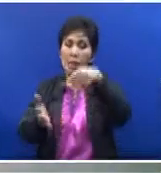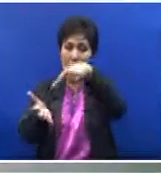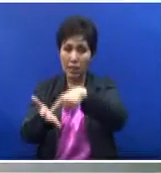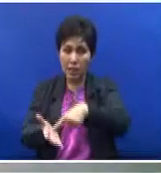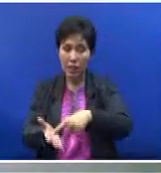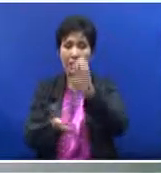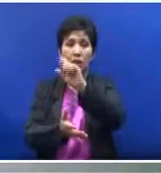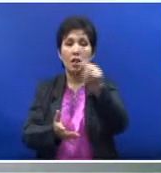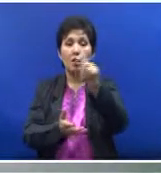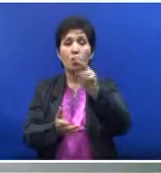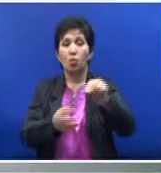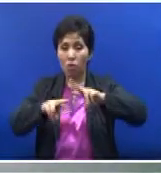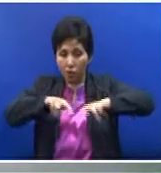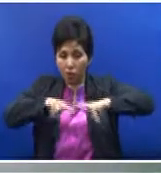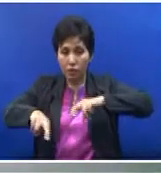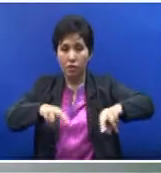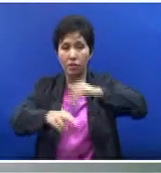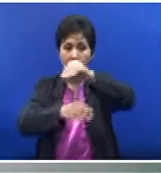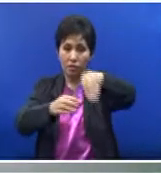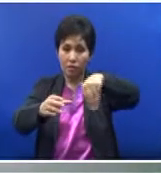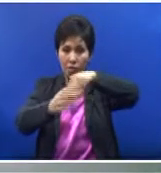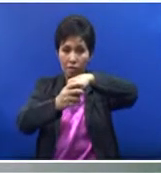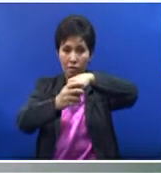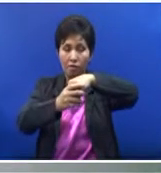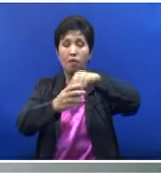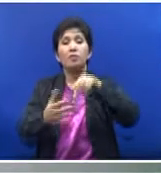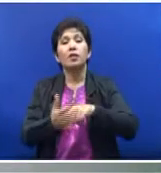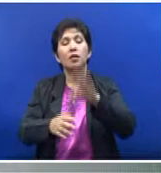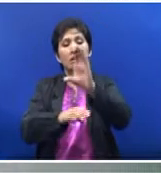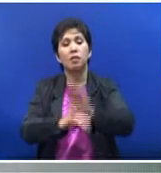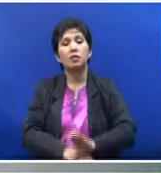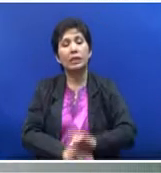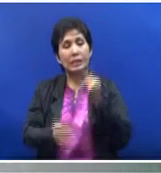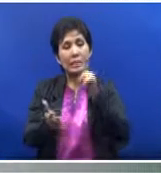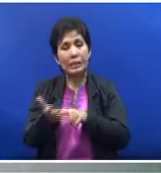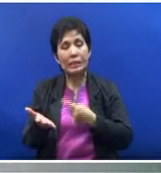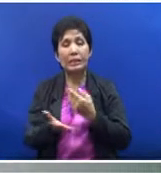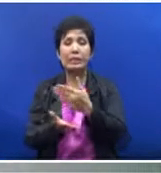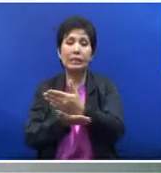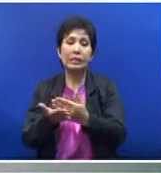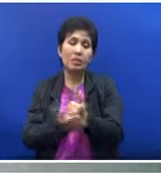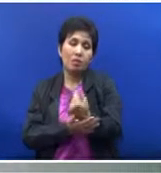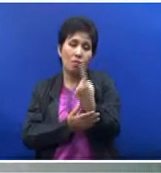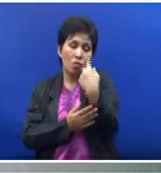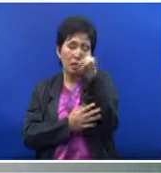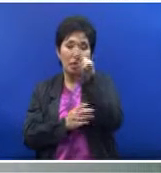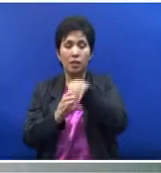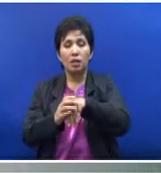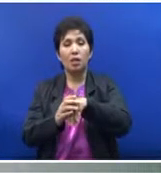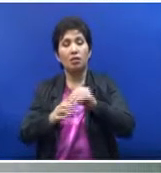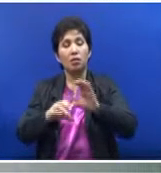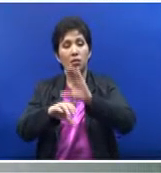this ethnography research, it involves fieldwork in a foreign culture. Someone not familiar with that culture,